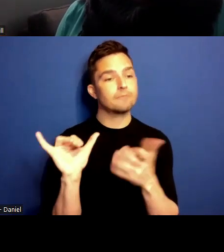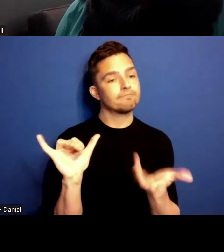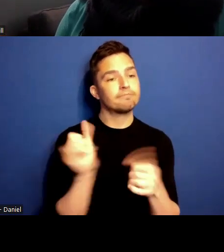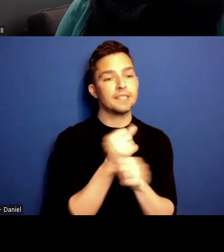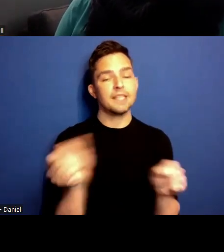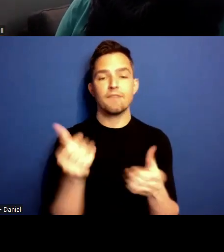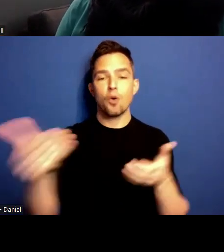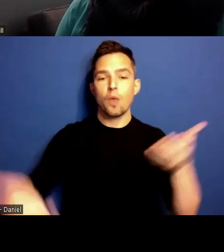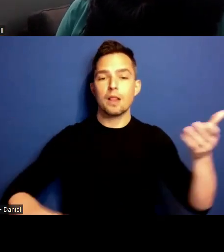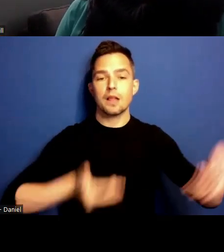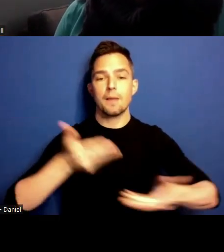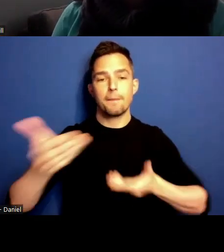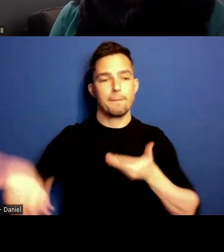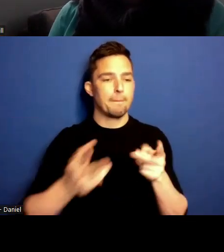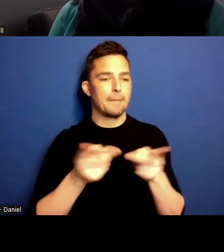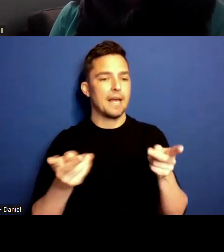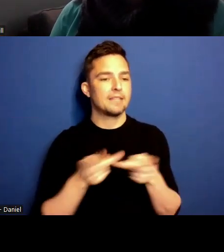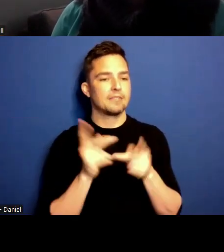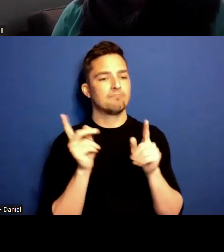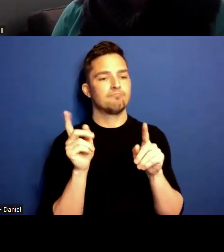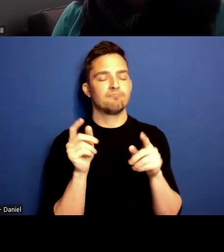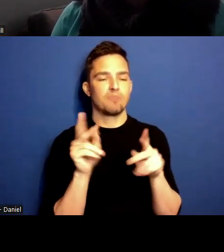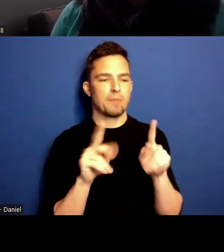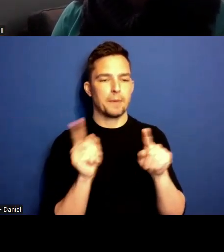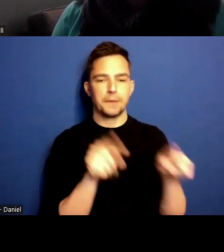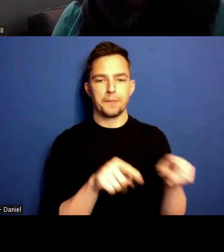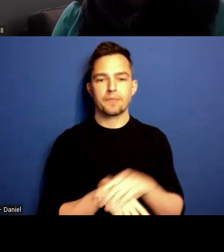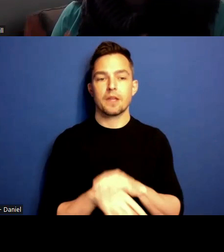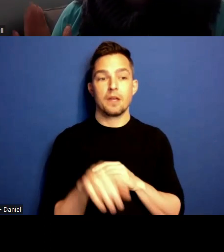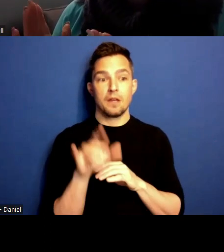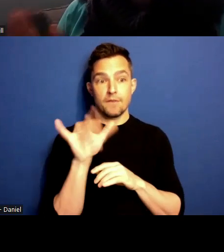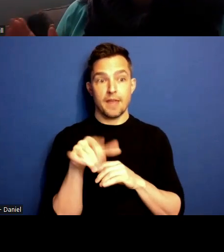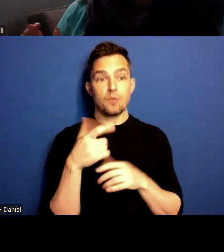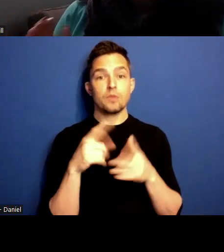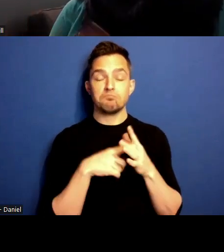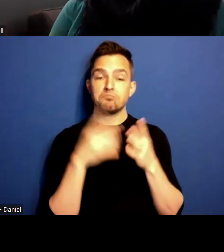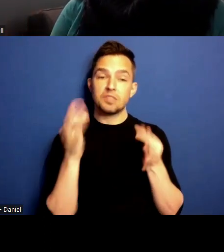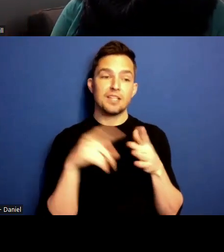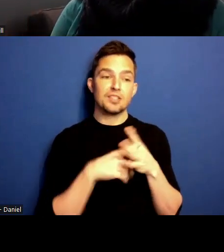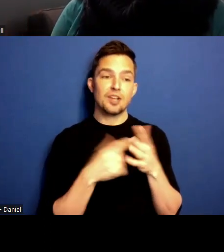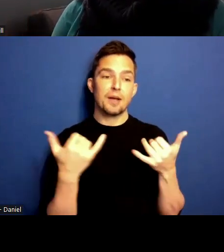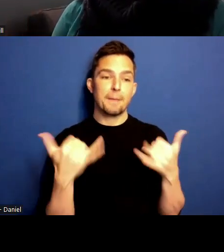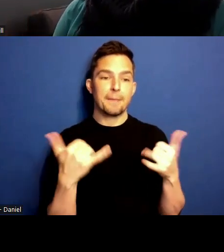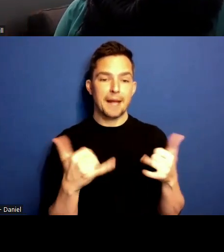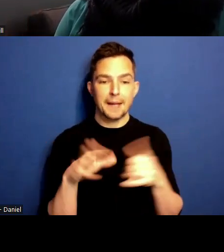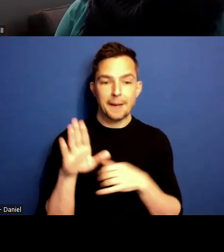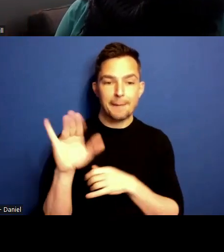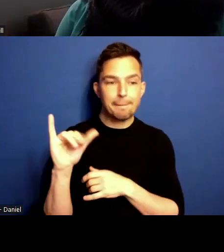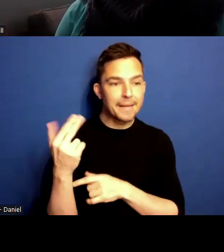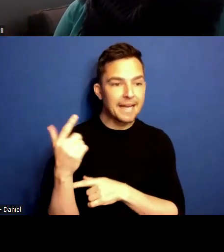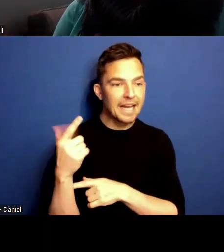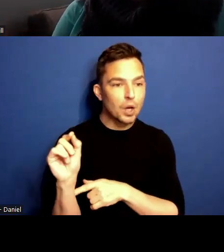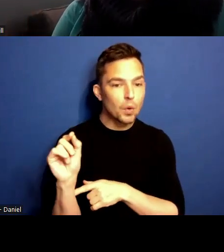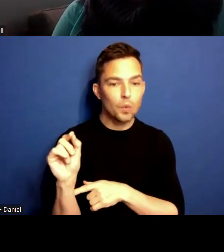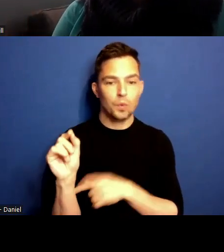and welcoming place to be. And to do that, we have decided to start playing Plinko at our table. And